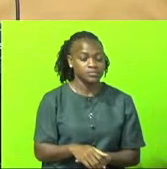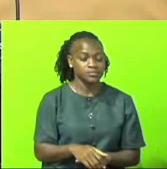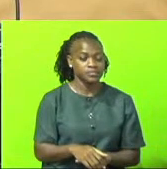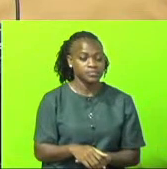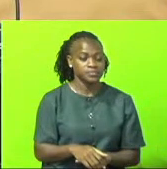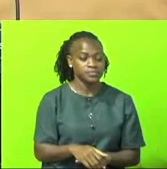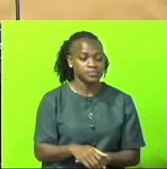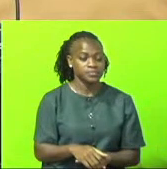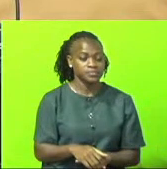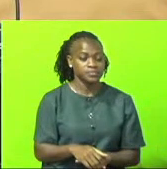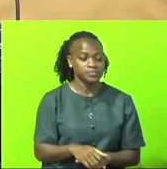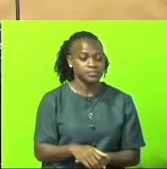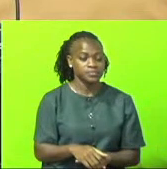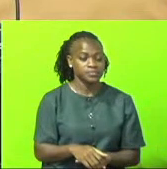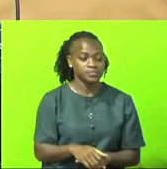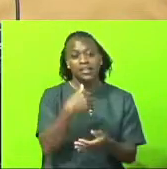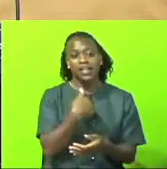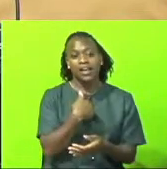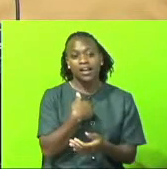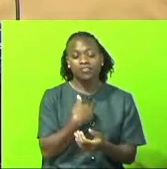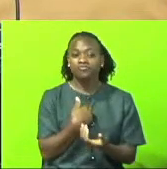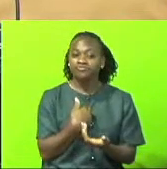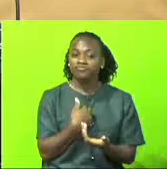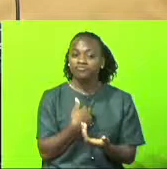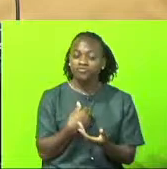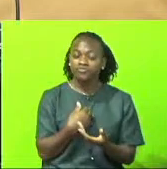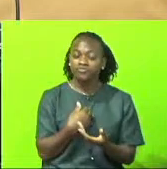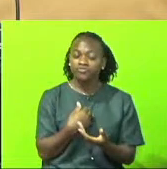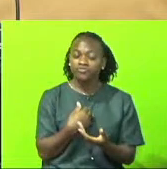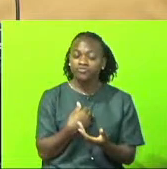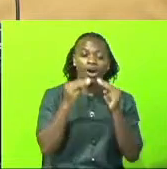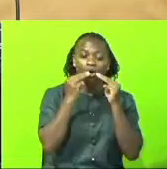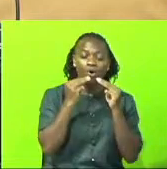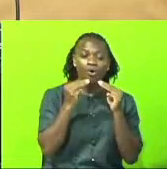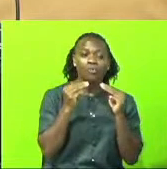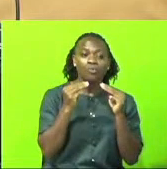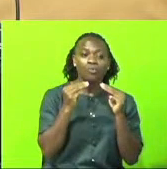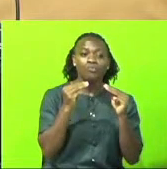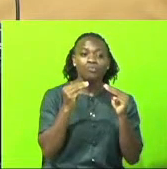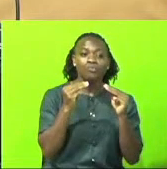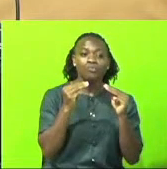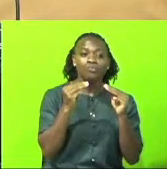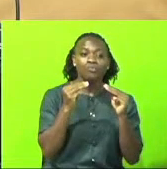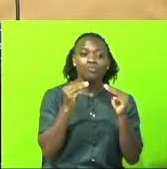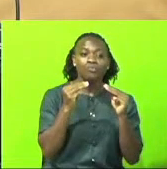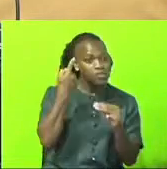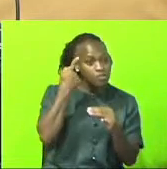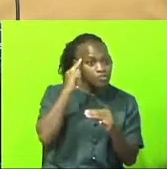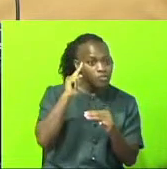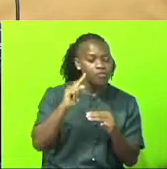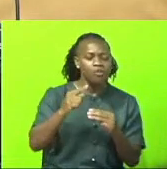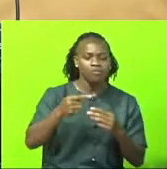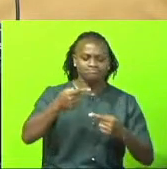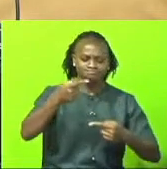I also have accompanying the writ a motion on notice for interlocutory